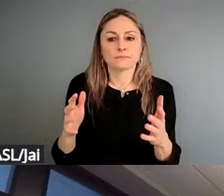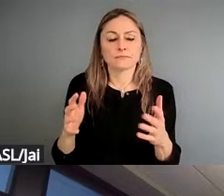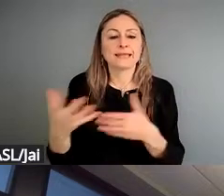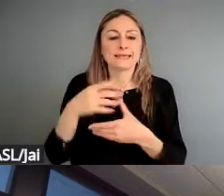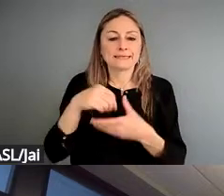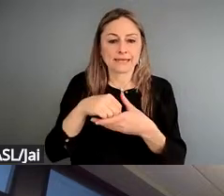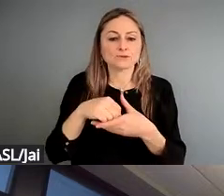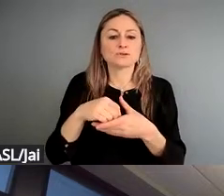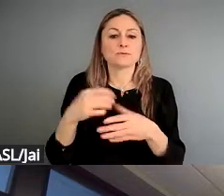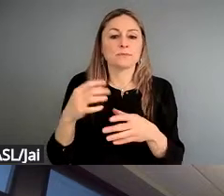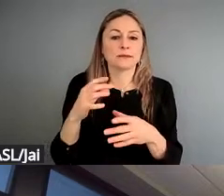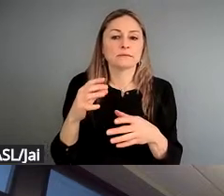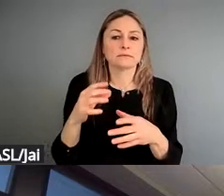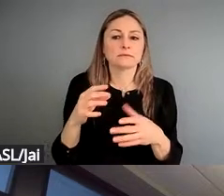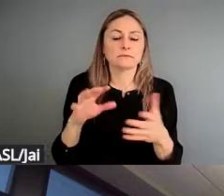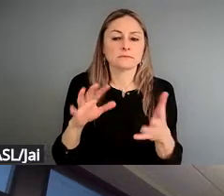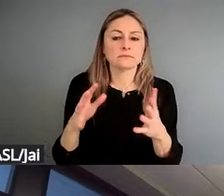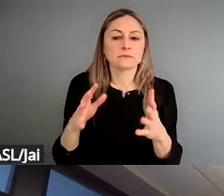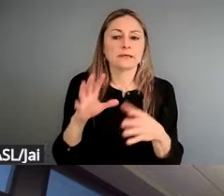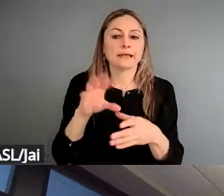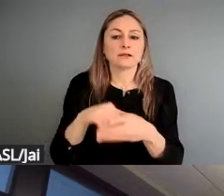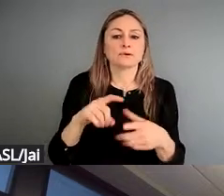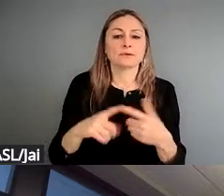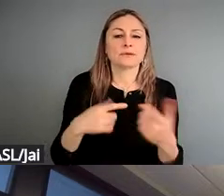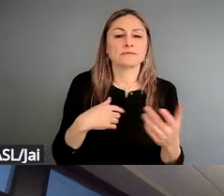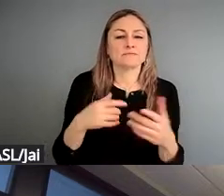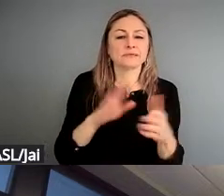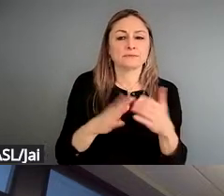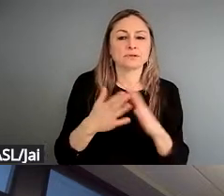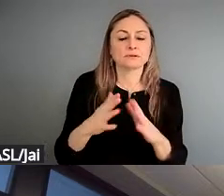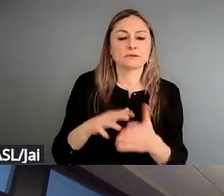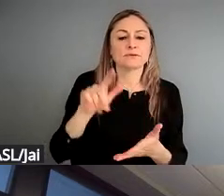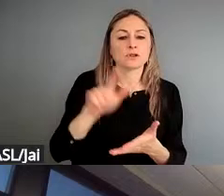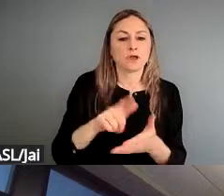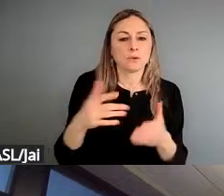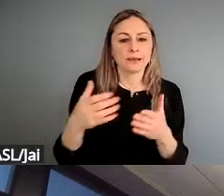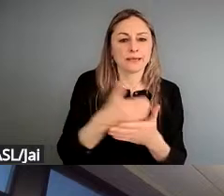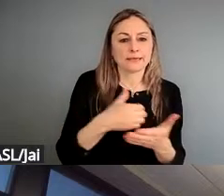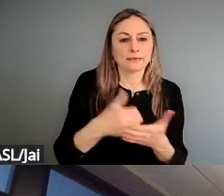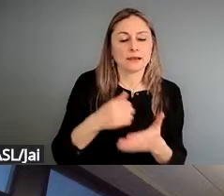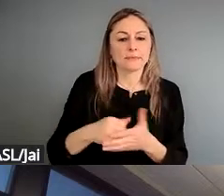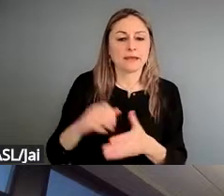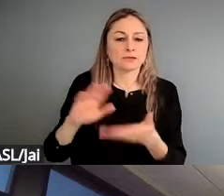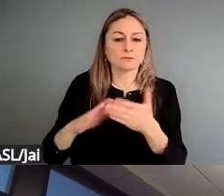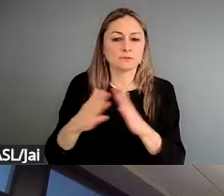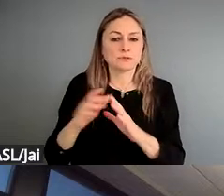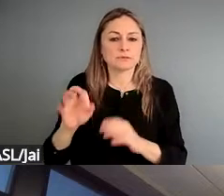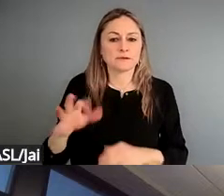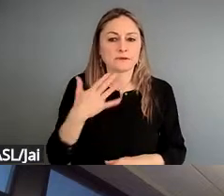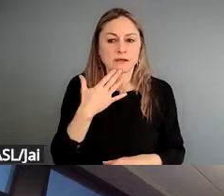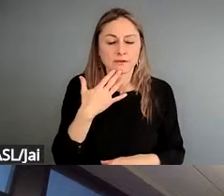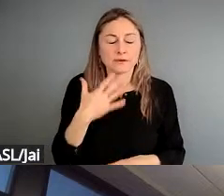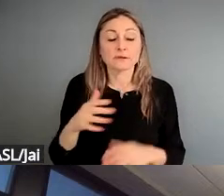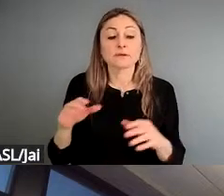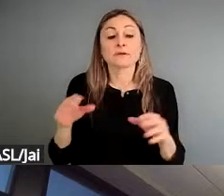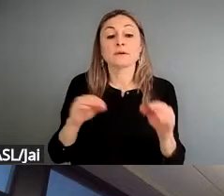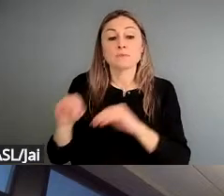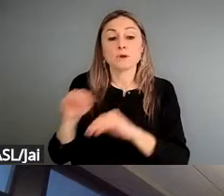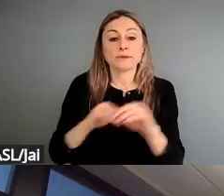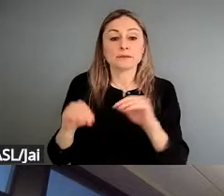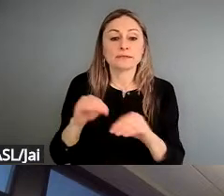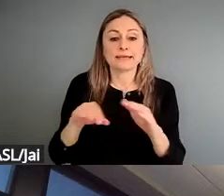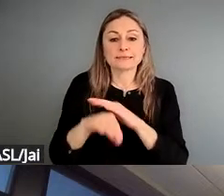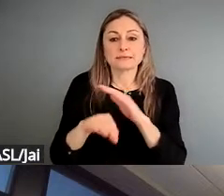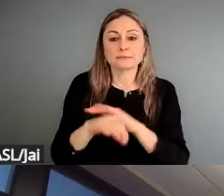engagement includes communities of lower income and communities of color. For mobility and accessibility number